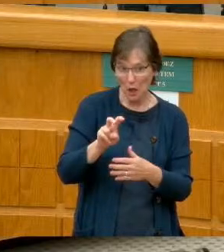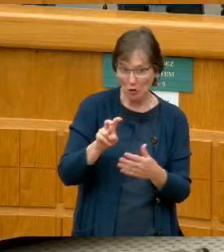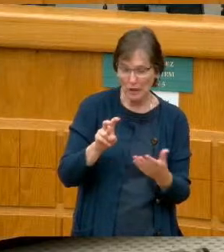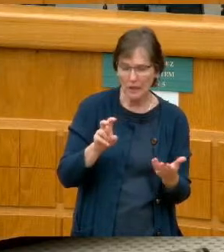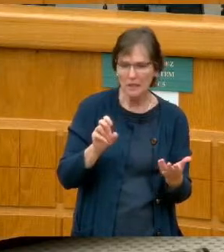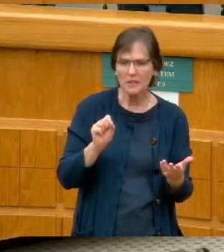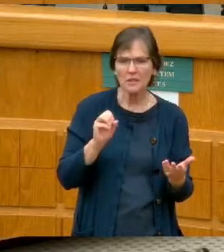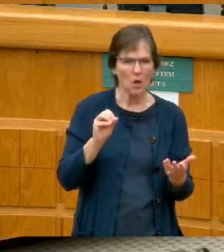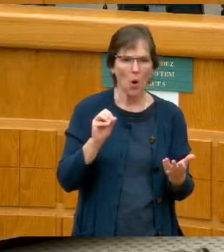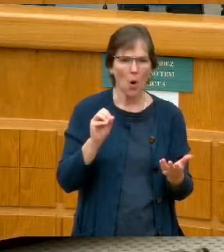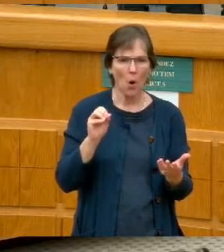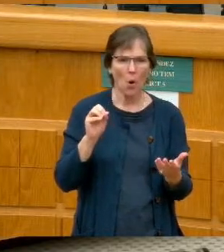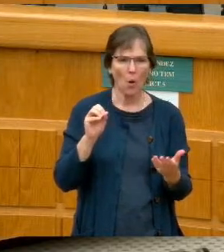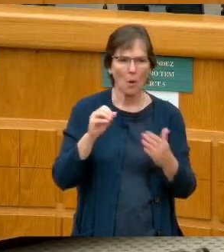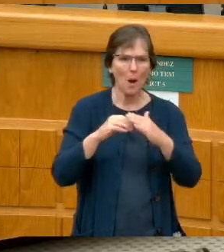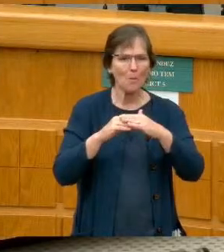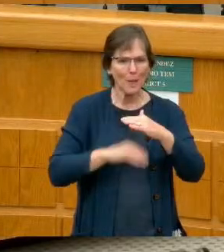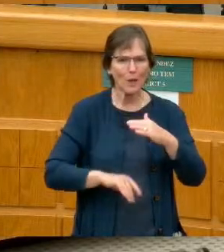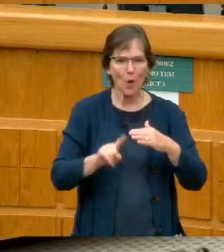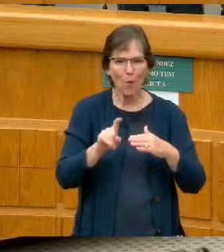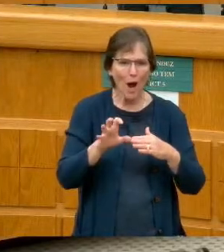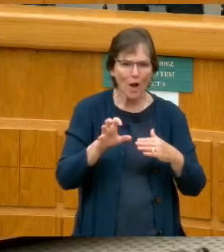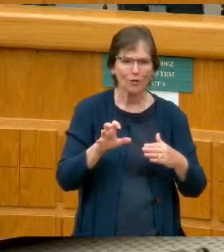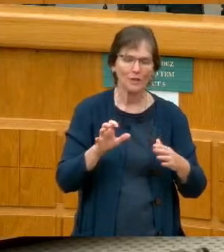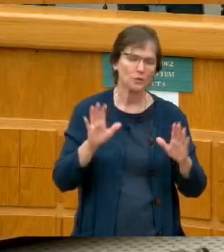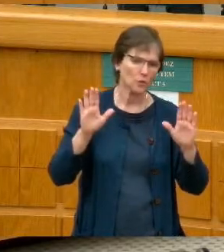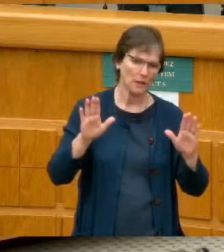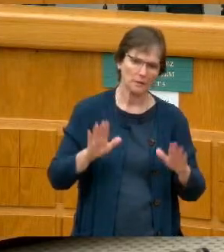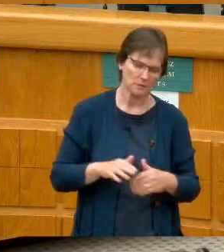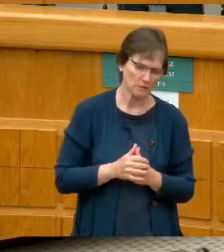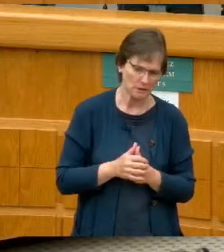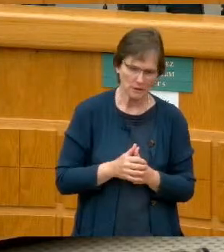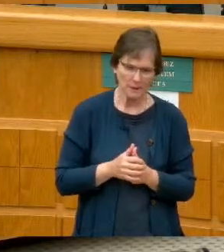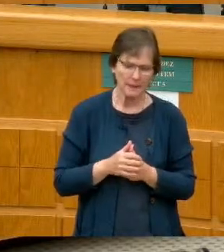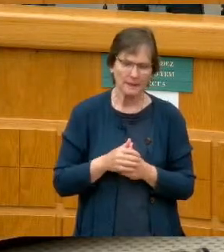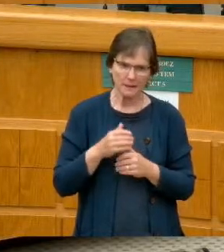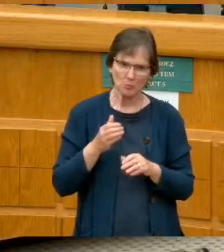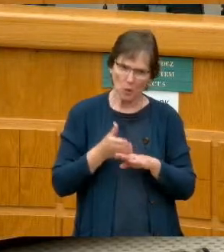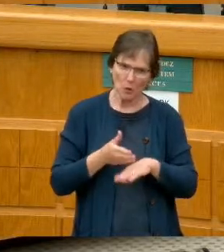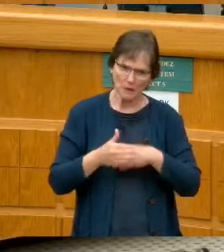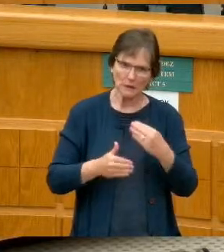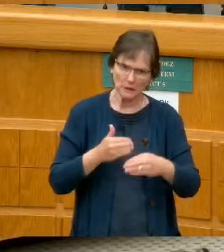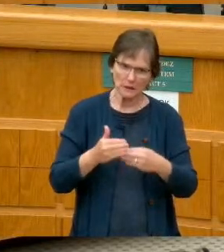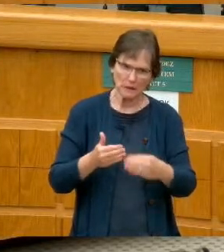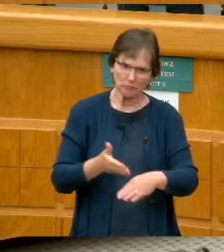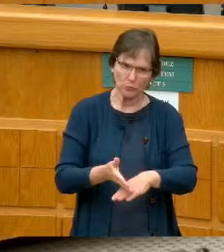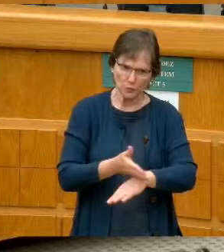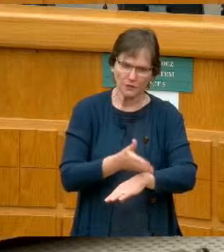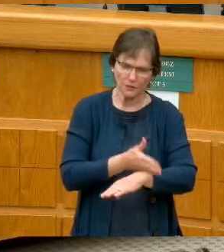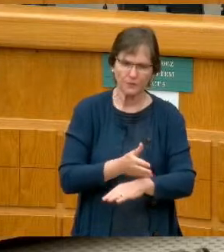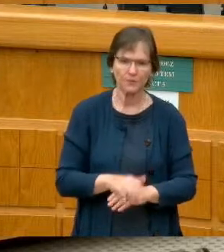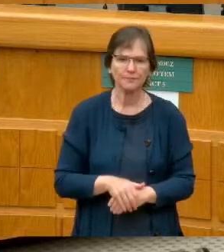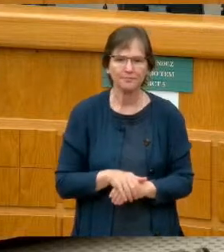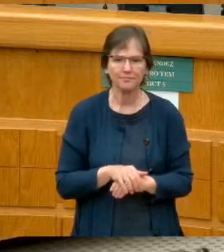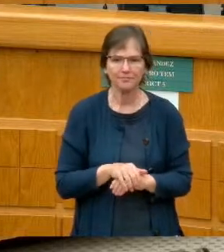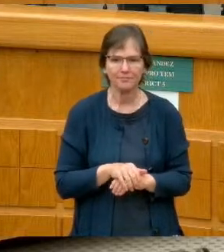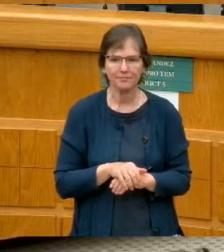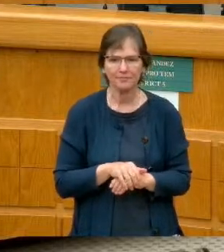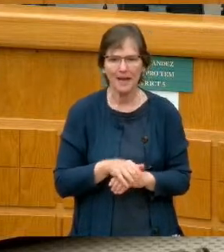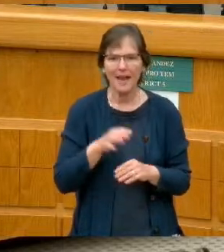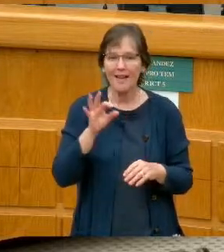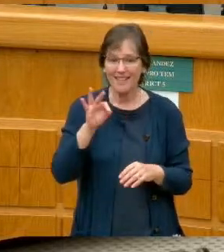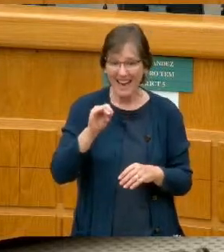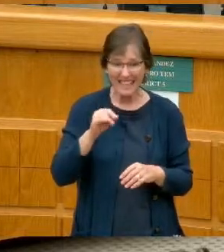we're below 100, and we're below 200, which is good. So 90 is still high, but it's better than where we were. And that's reflective